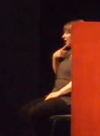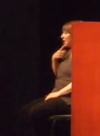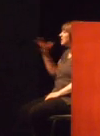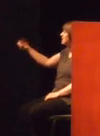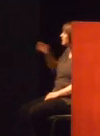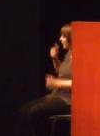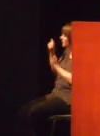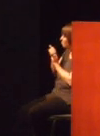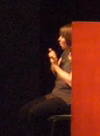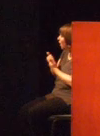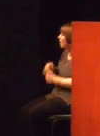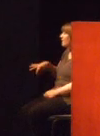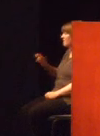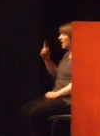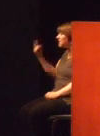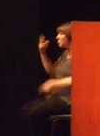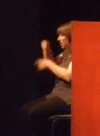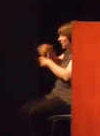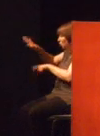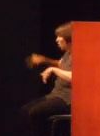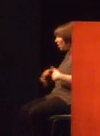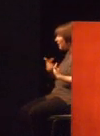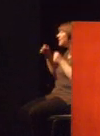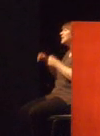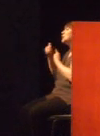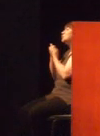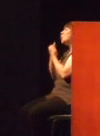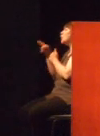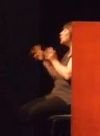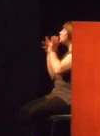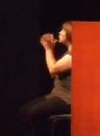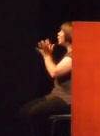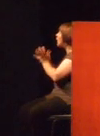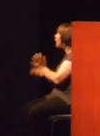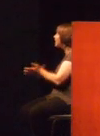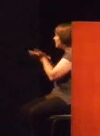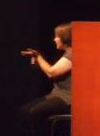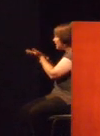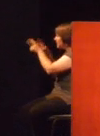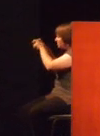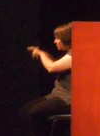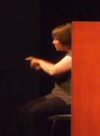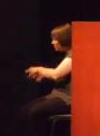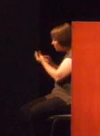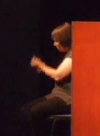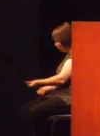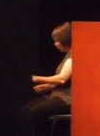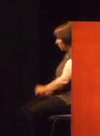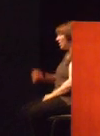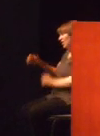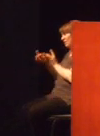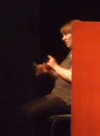support. Find somebody in your life who can support you to talk this through and move through it. Because actually that feedback's gonna help you be better